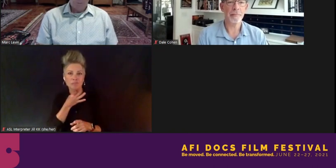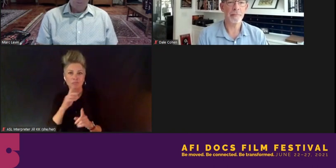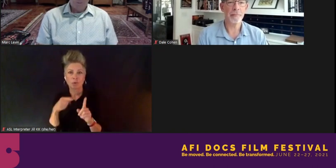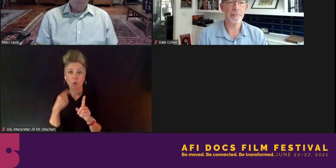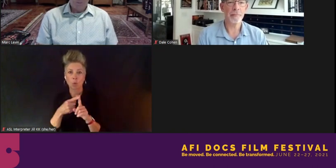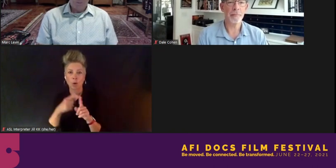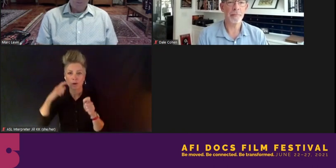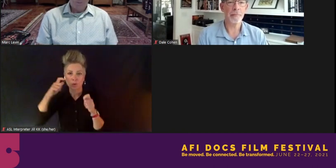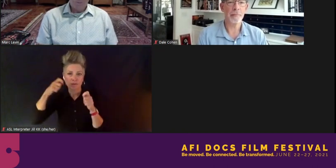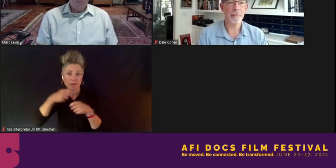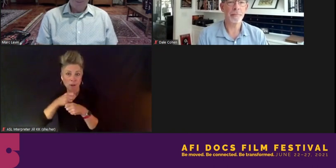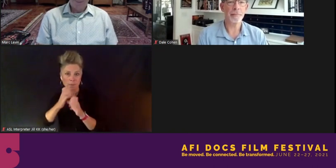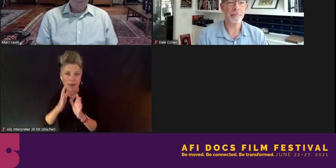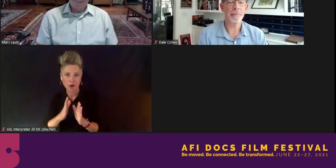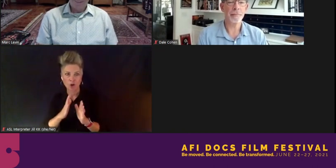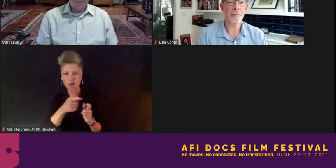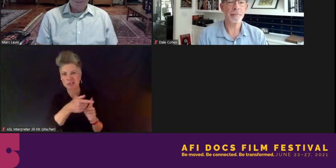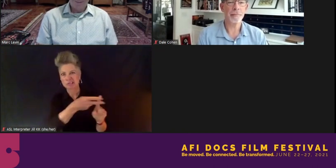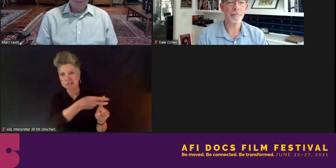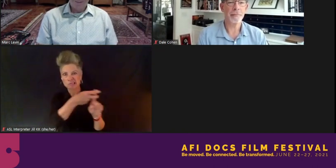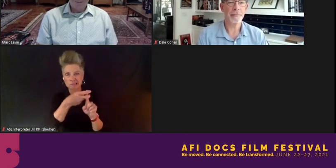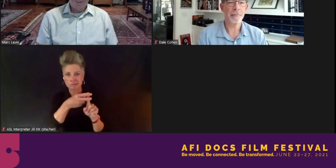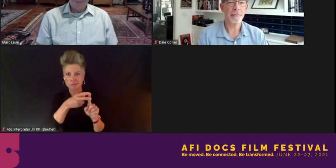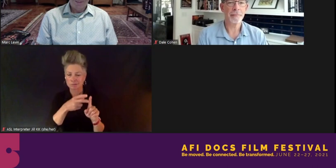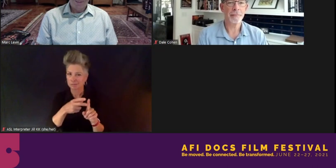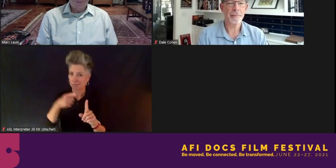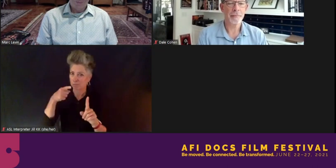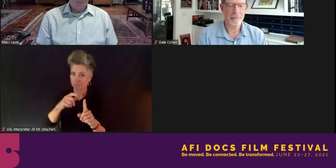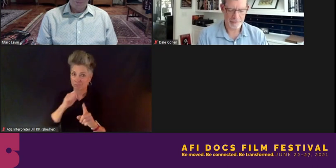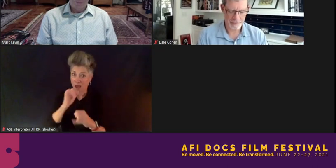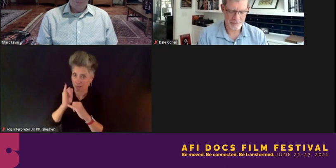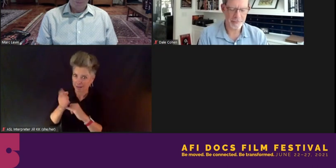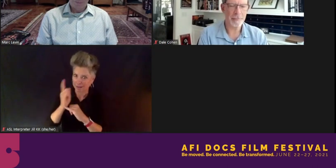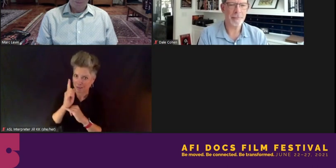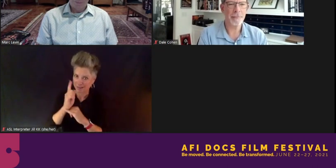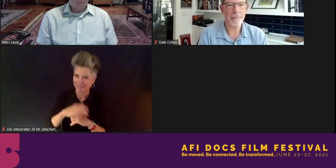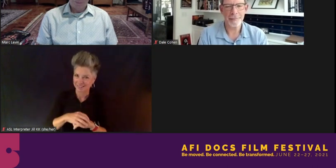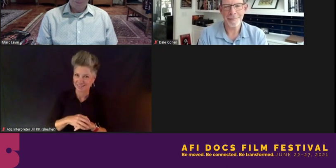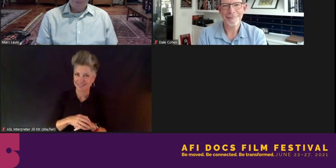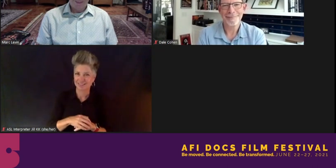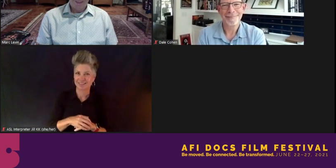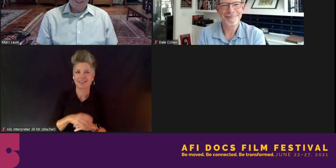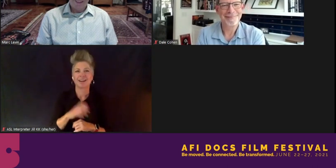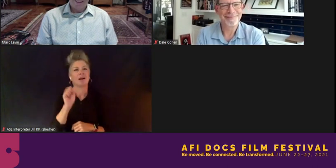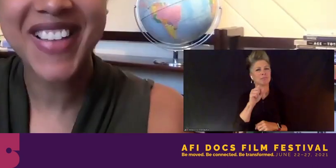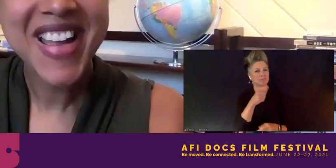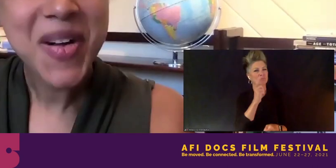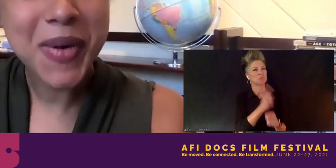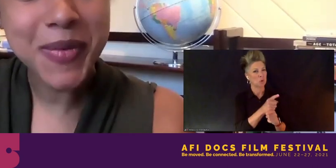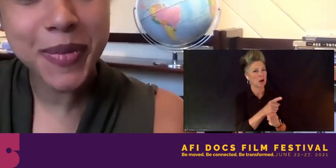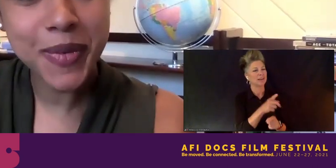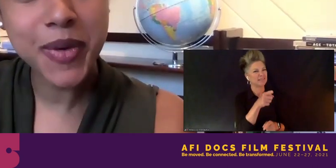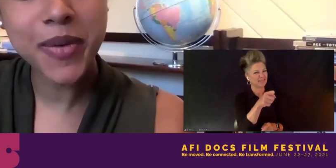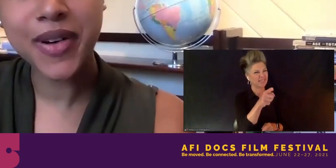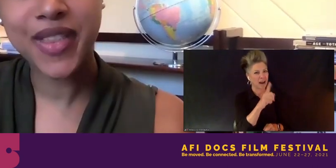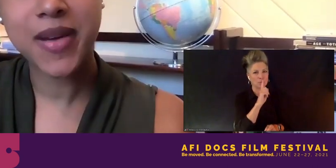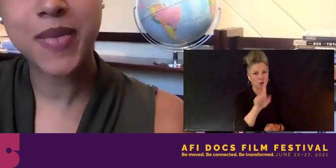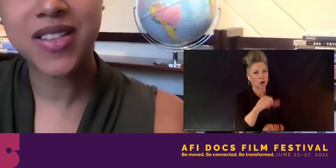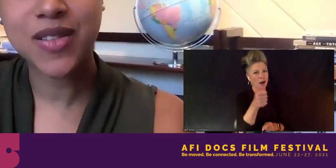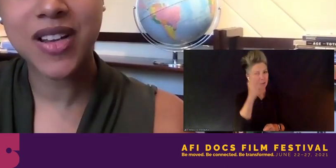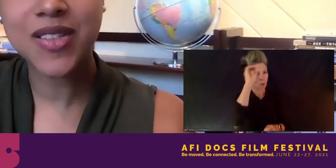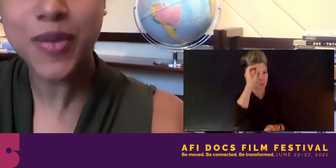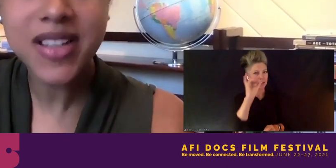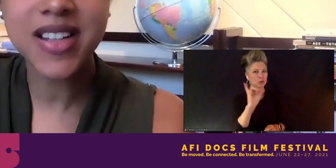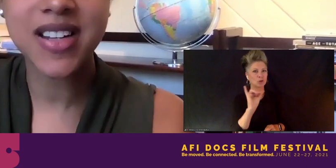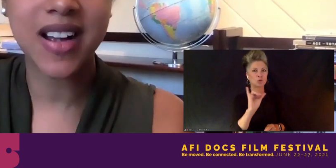is it's not at the last minute, but go ahead, Sarah. Sure. Uh, well, Dale might have opinions on this too, but I, you know, when, when we work with